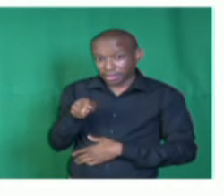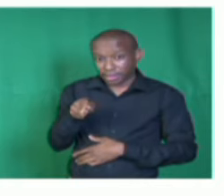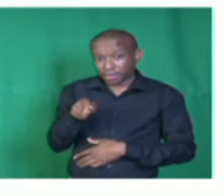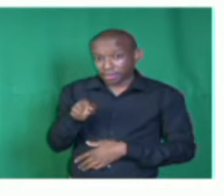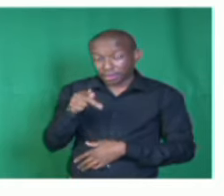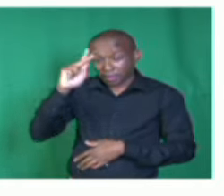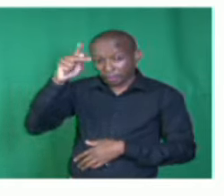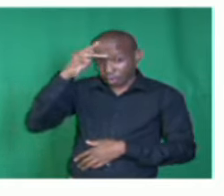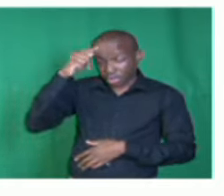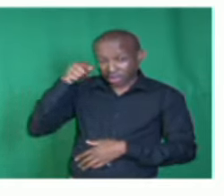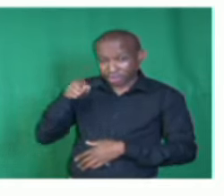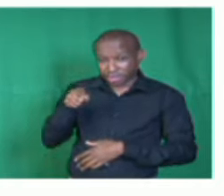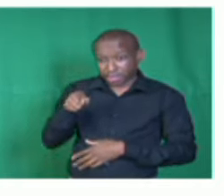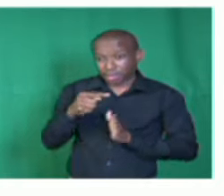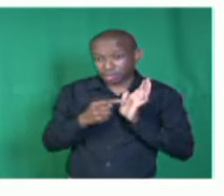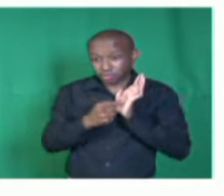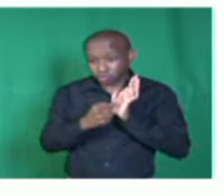Is a